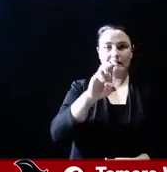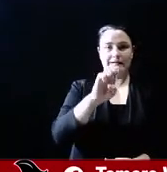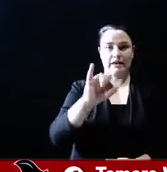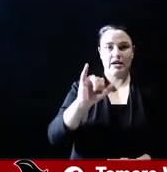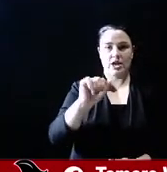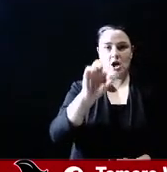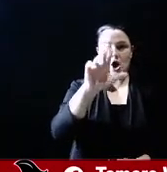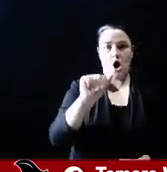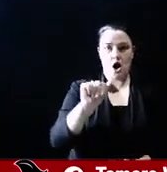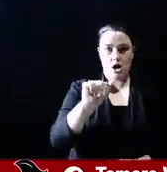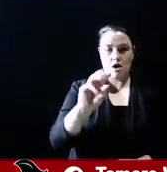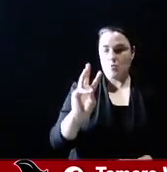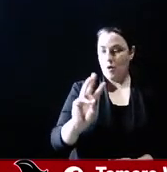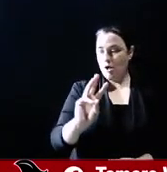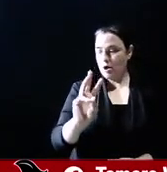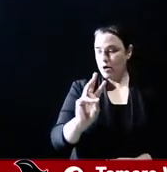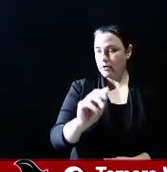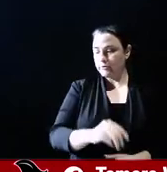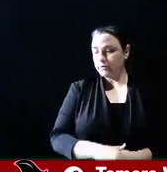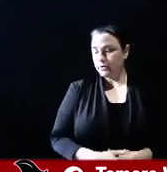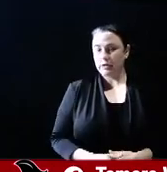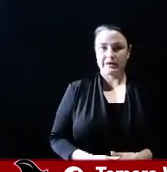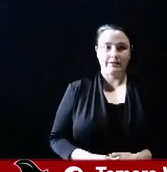Kiara Lachey Walker.